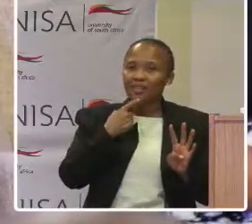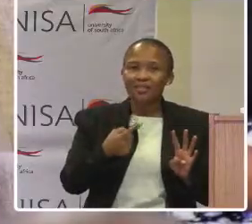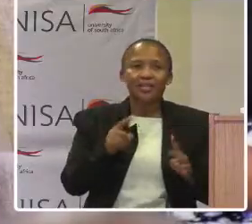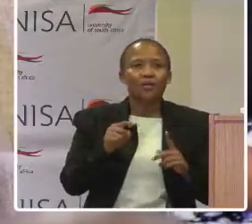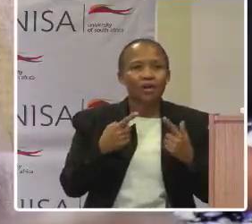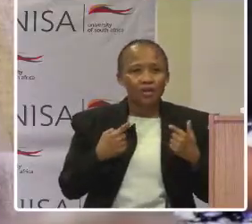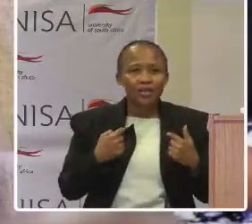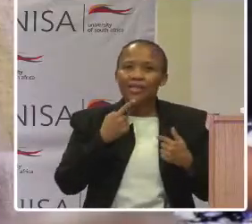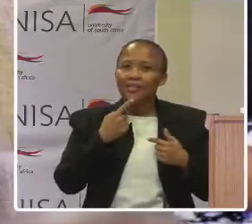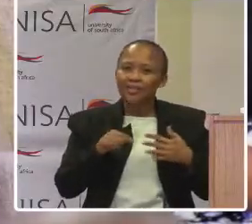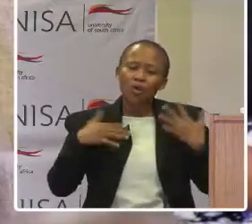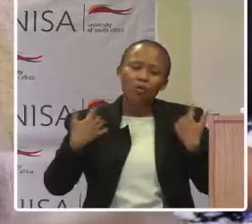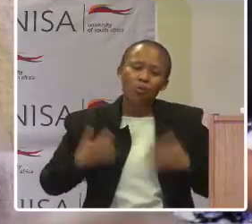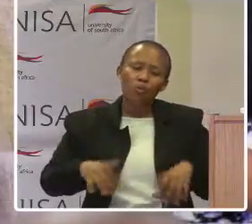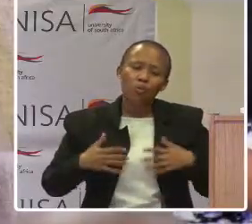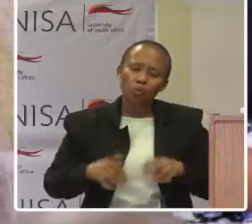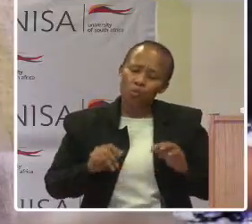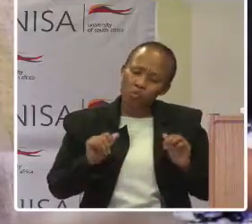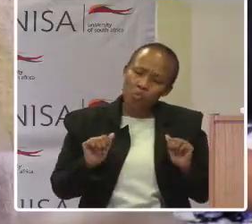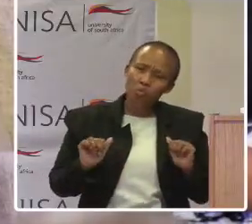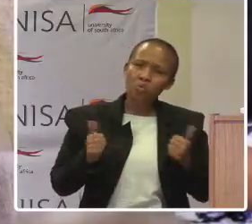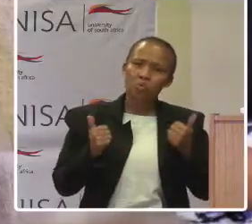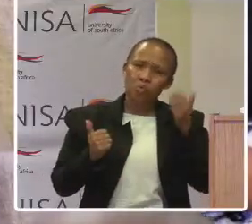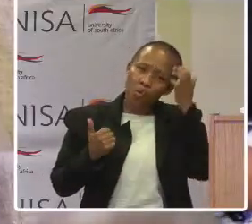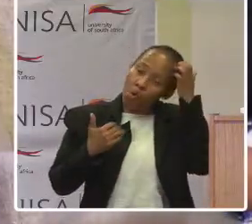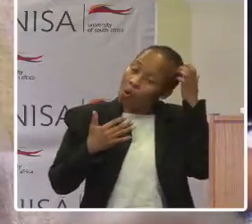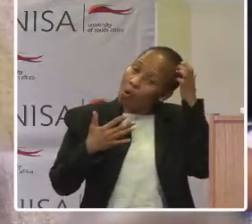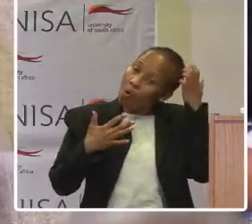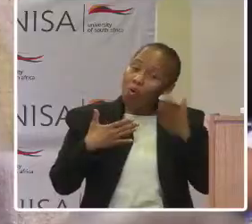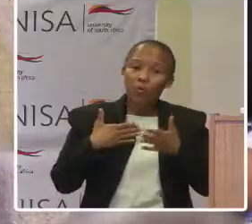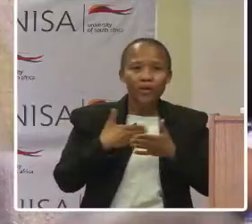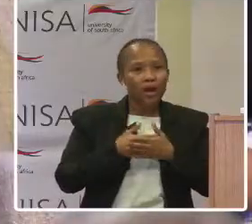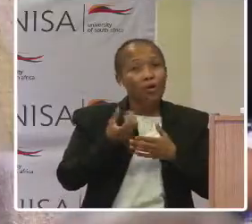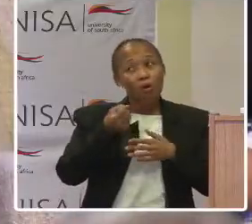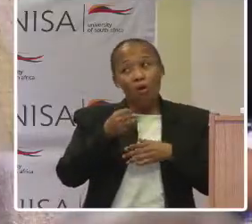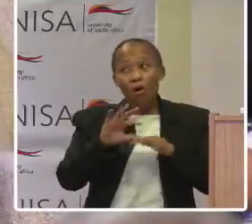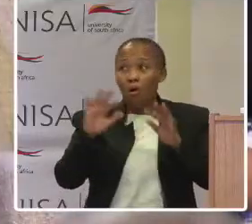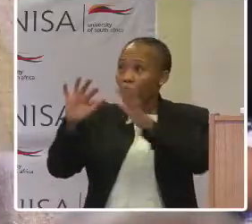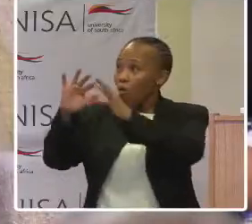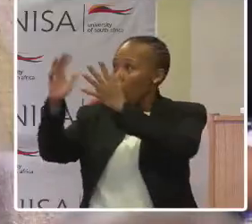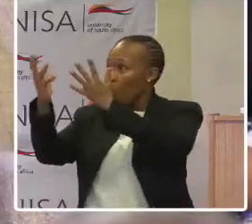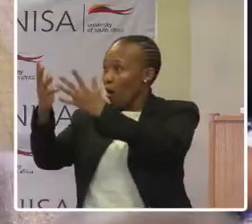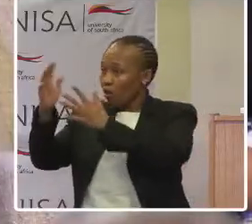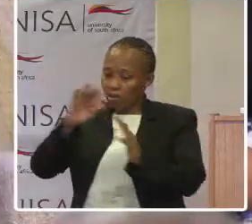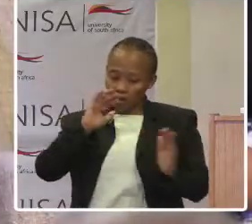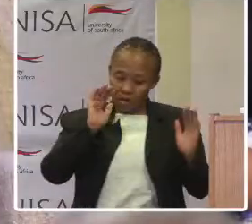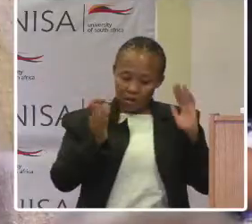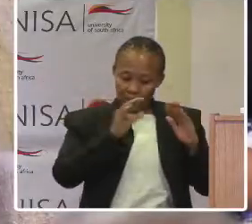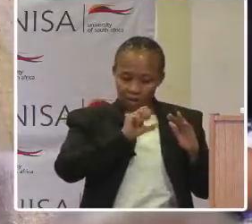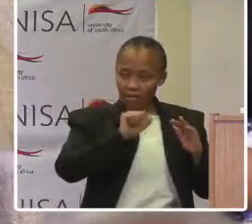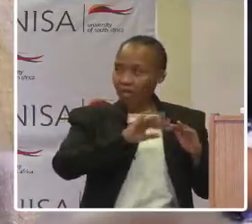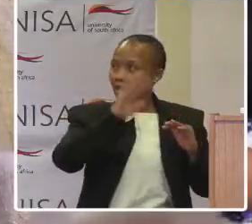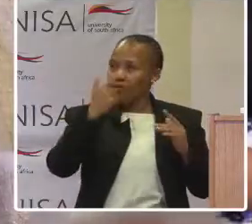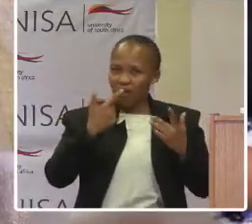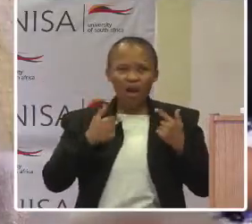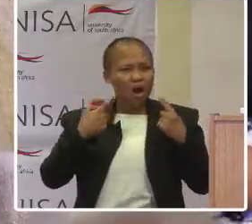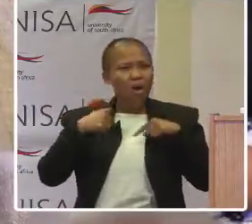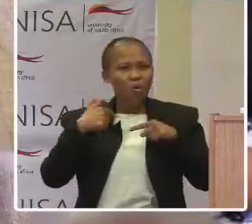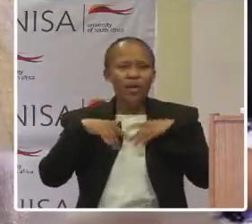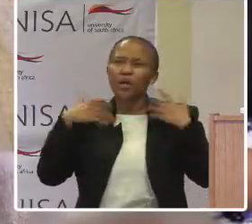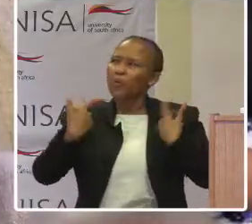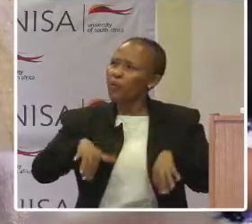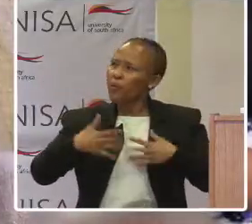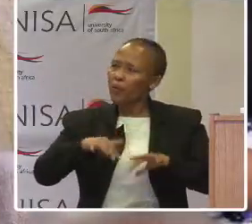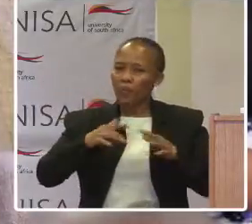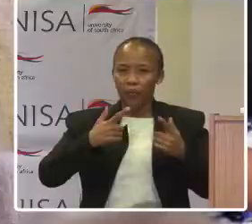of the greatest, or we could be one of the greatest in the world again, because we surely were many